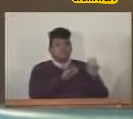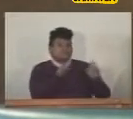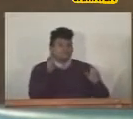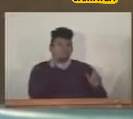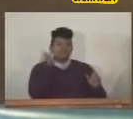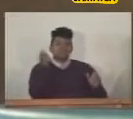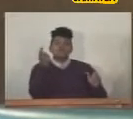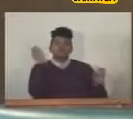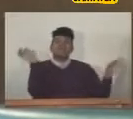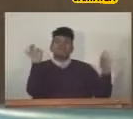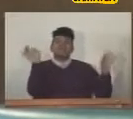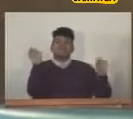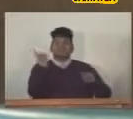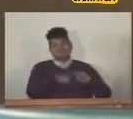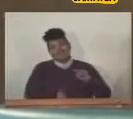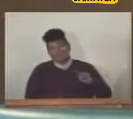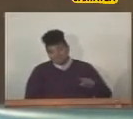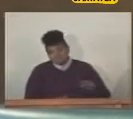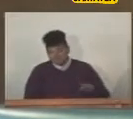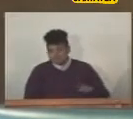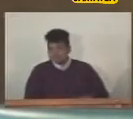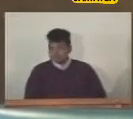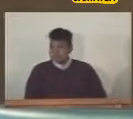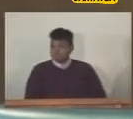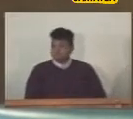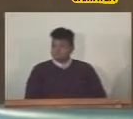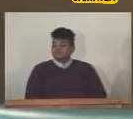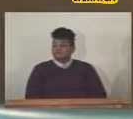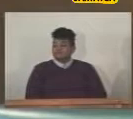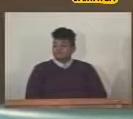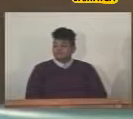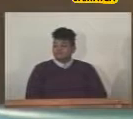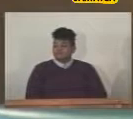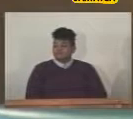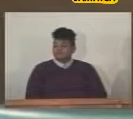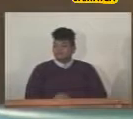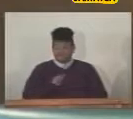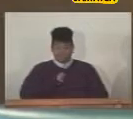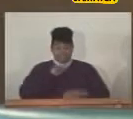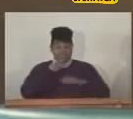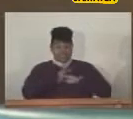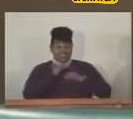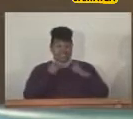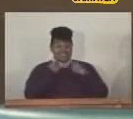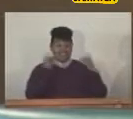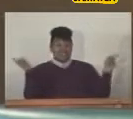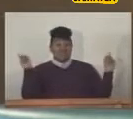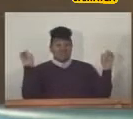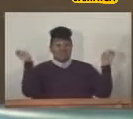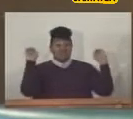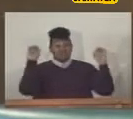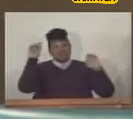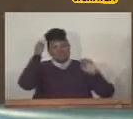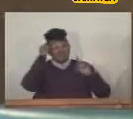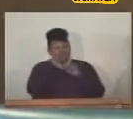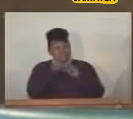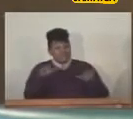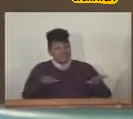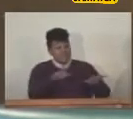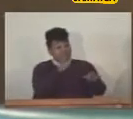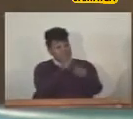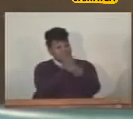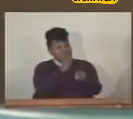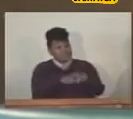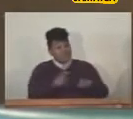taken lightly. Am I satisfied at the time of the declaration of the state of emergency that the government acted at the right